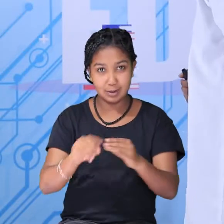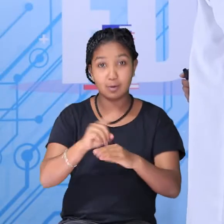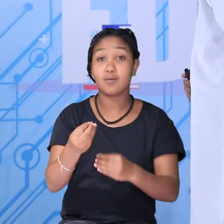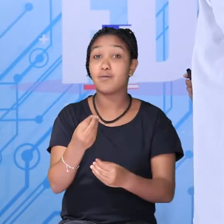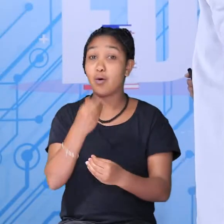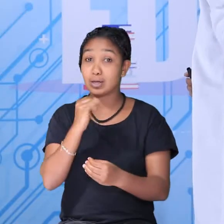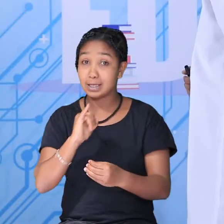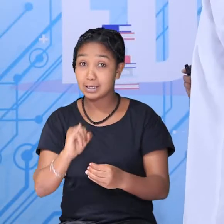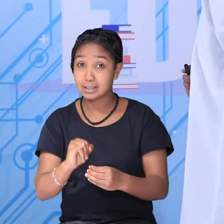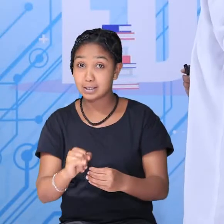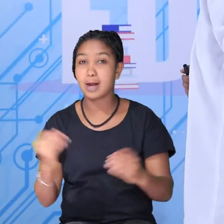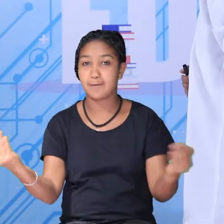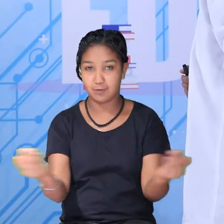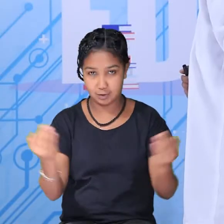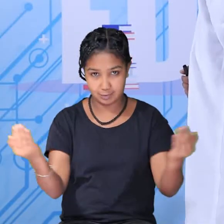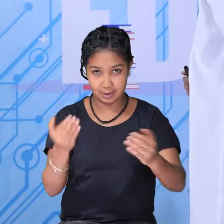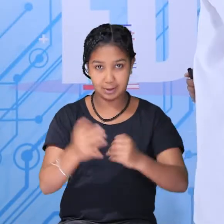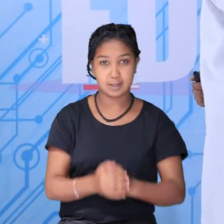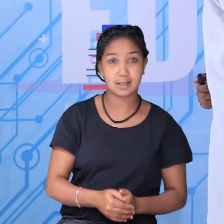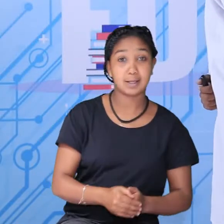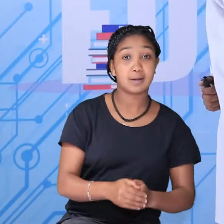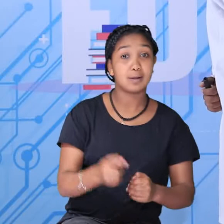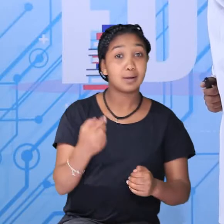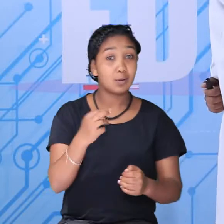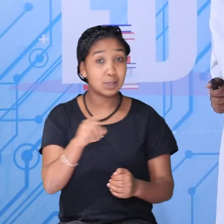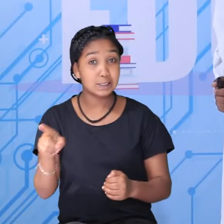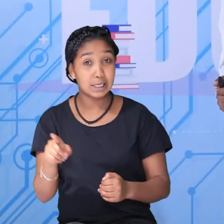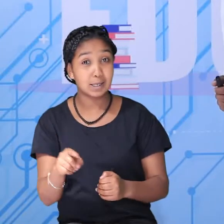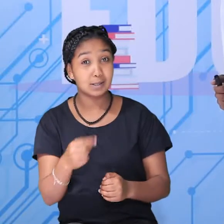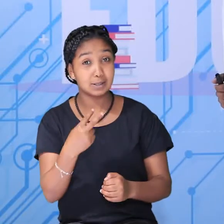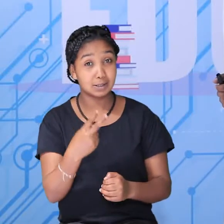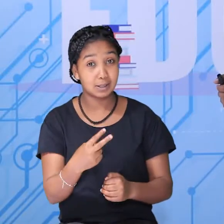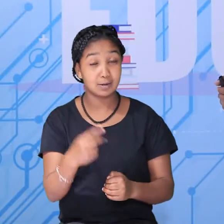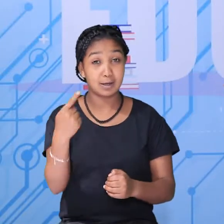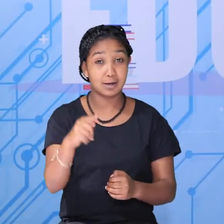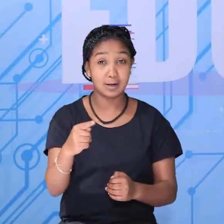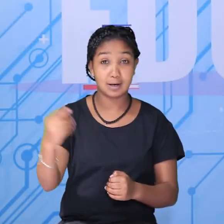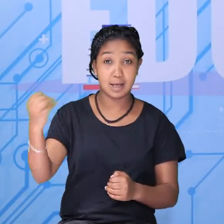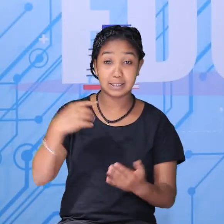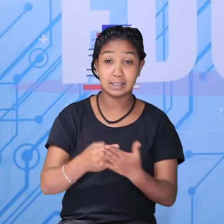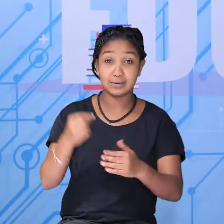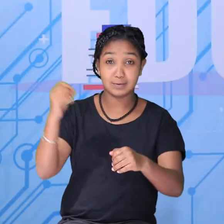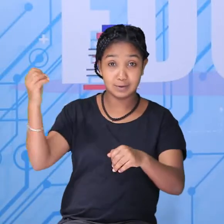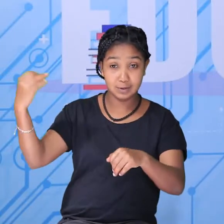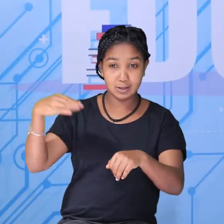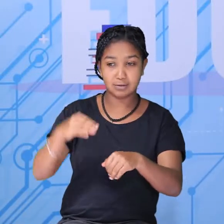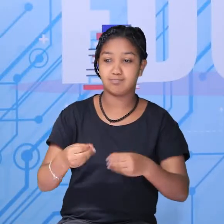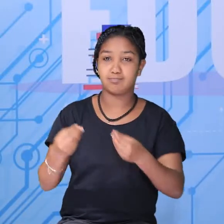food is a reinforcement. When they see the green lights, they touch the